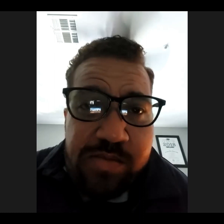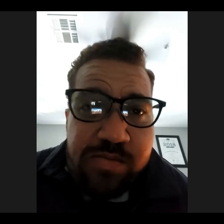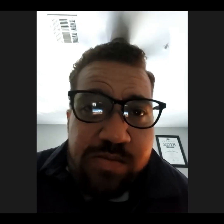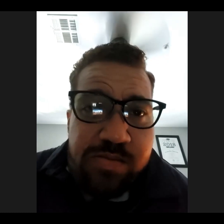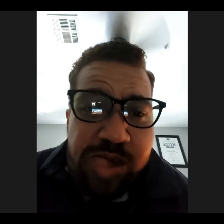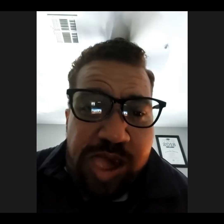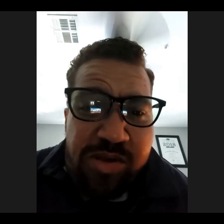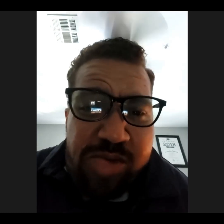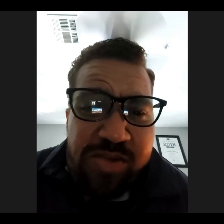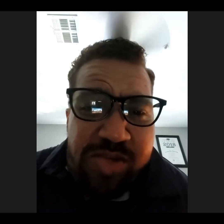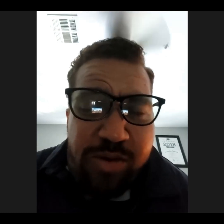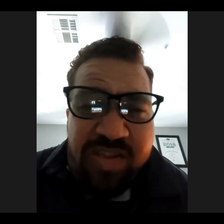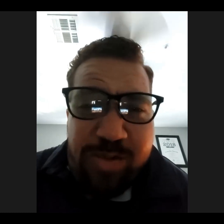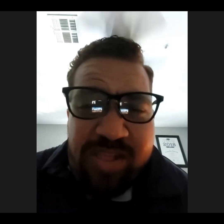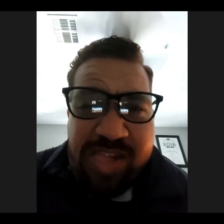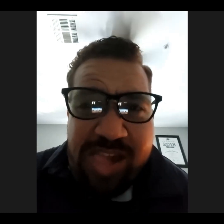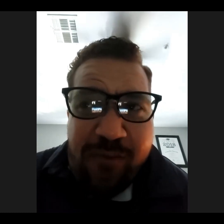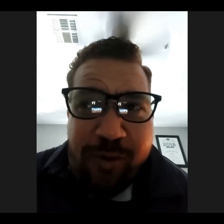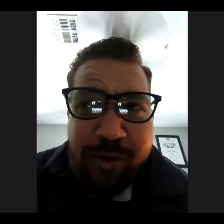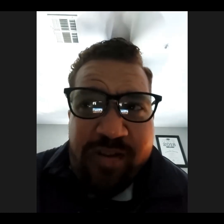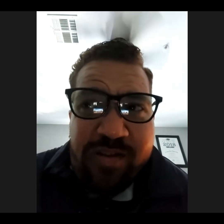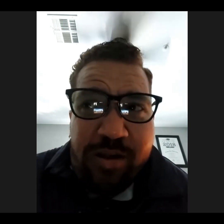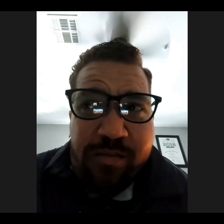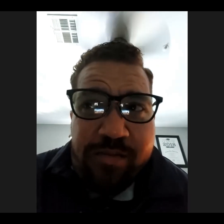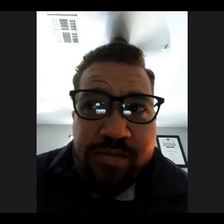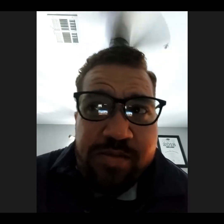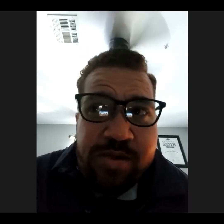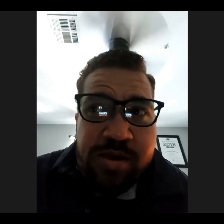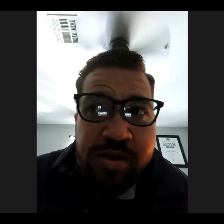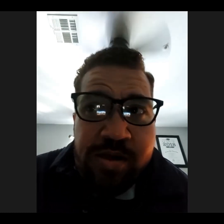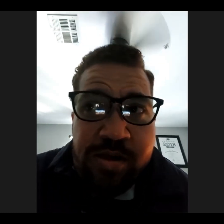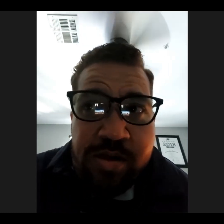and yeah, it can be a little intimidating at first,